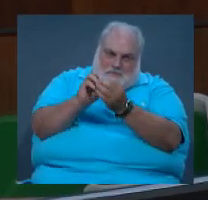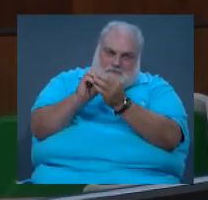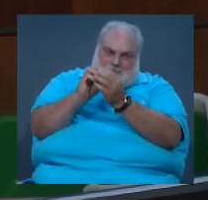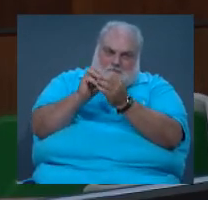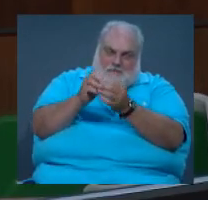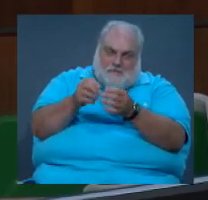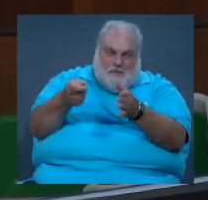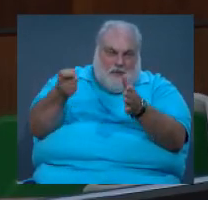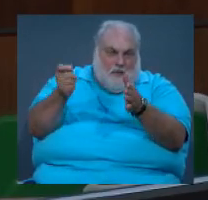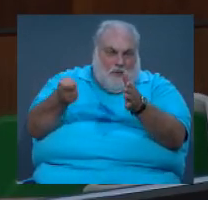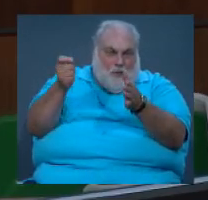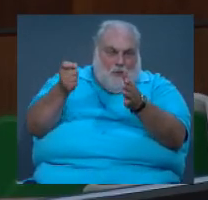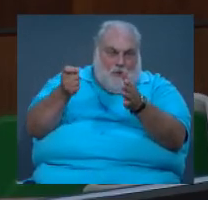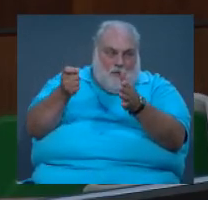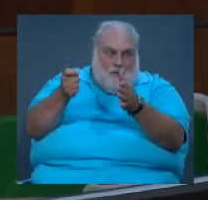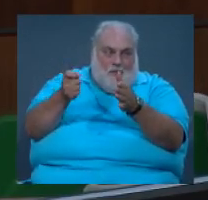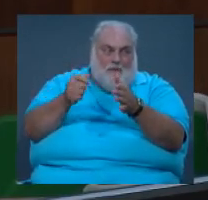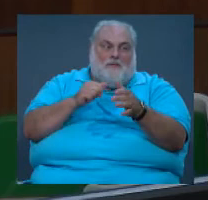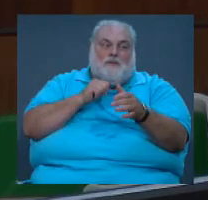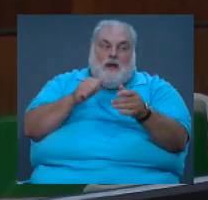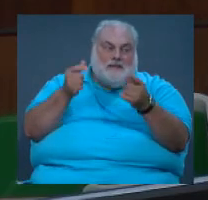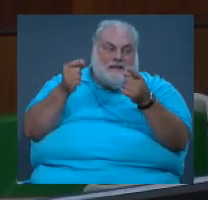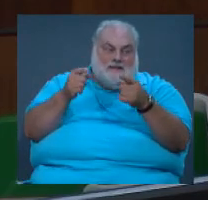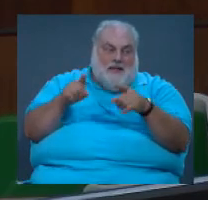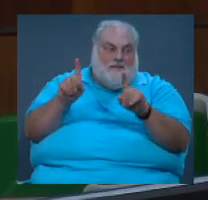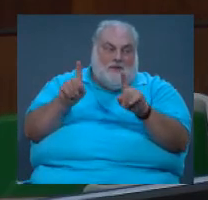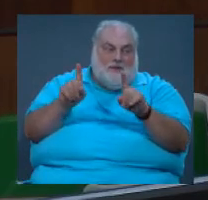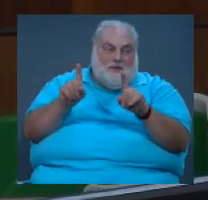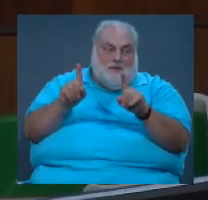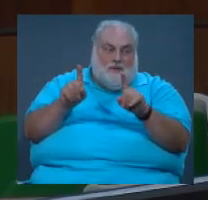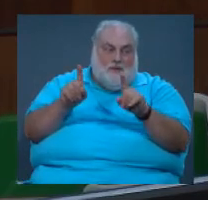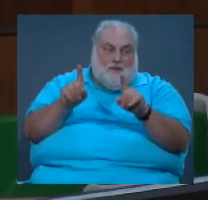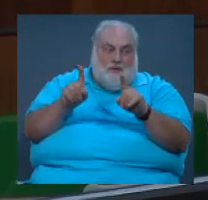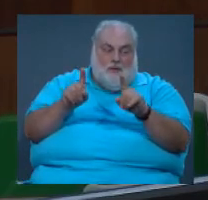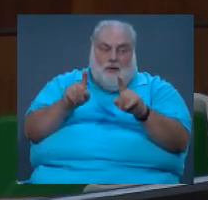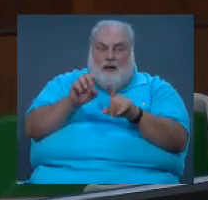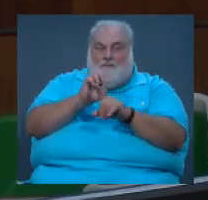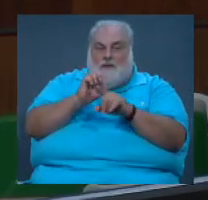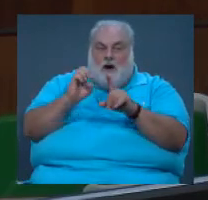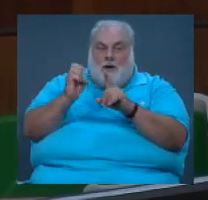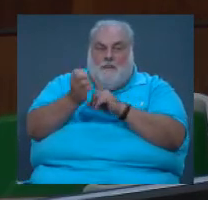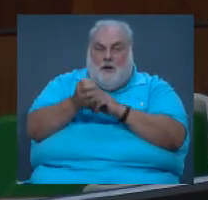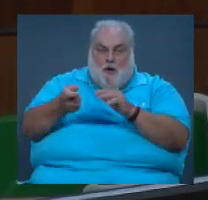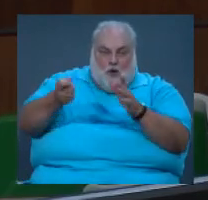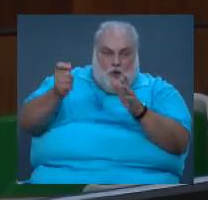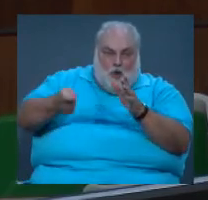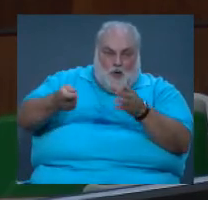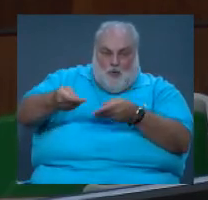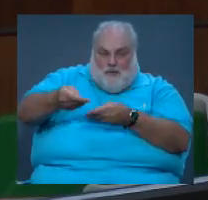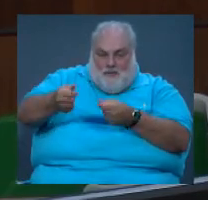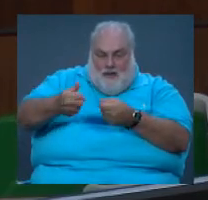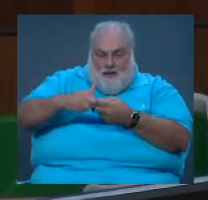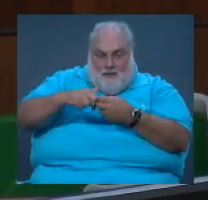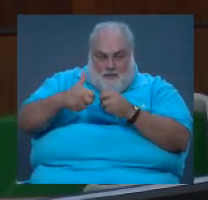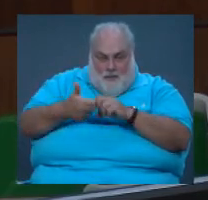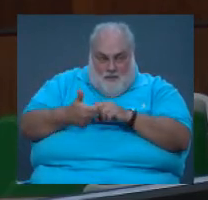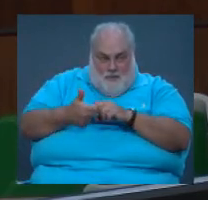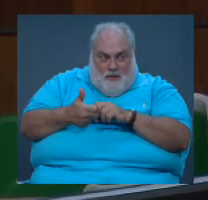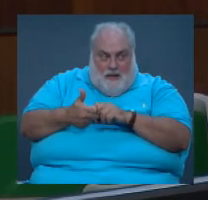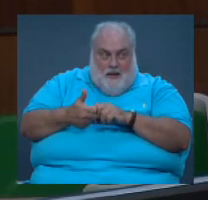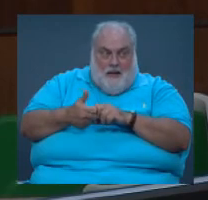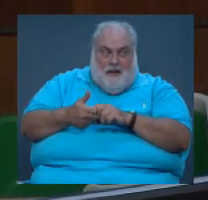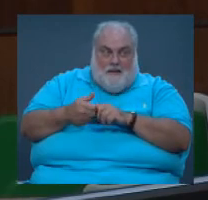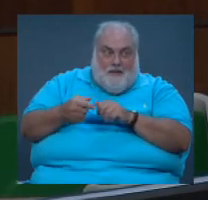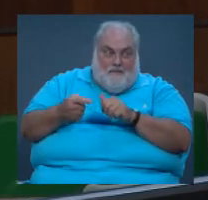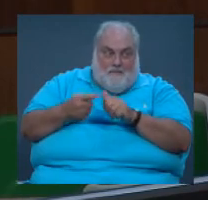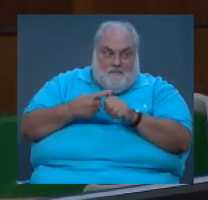We've not been able to get things through environmental court to get things resolved. So that needs to